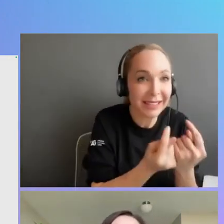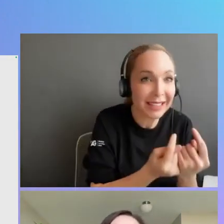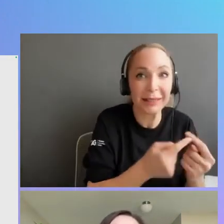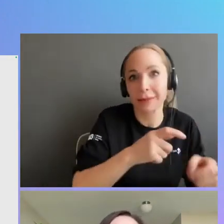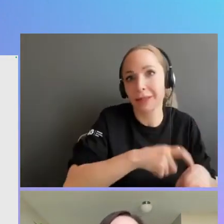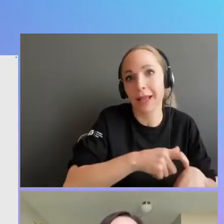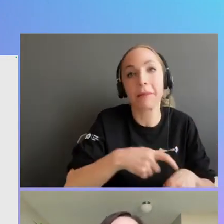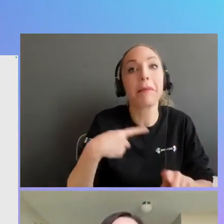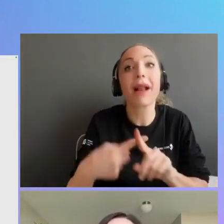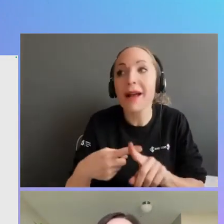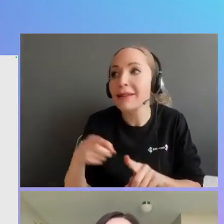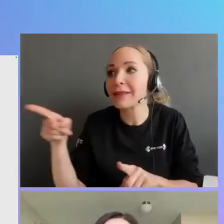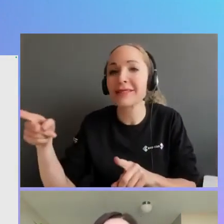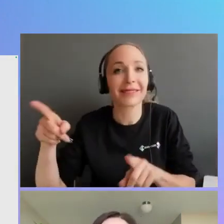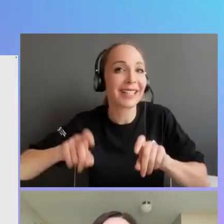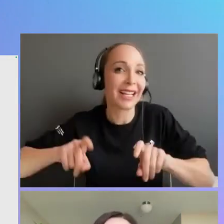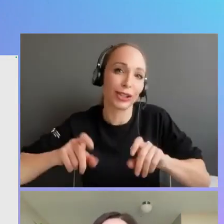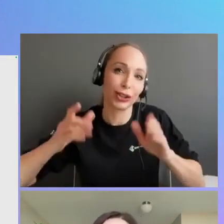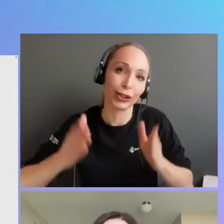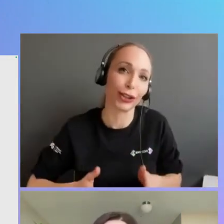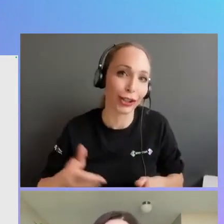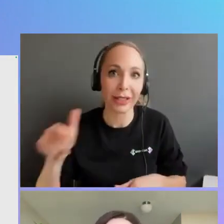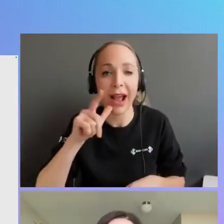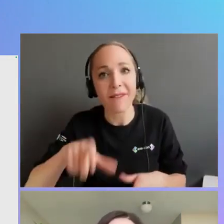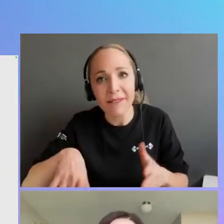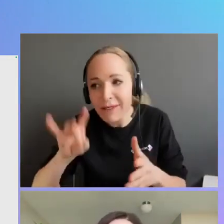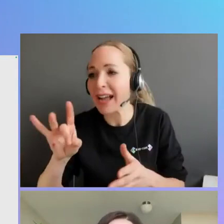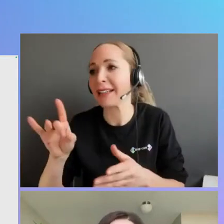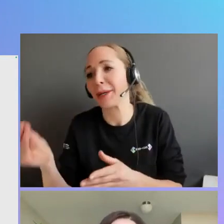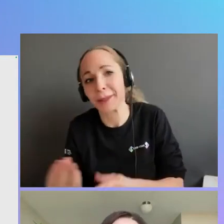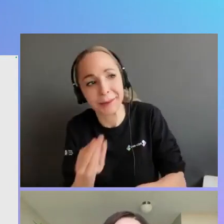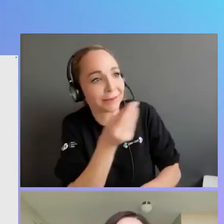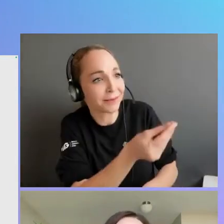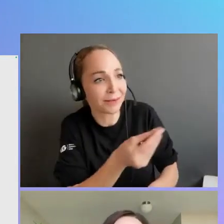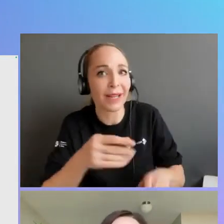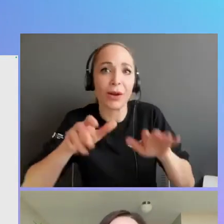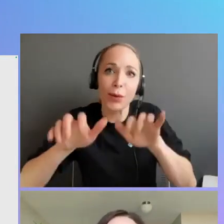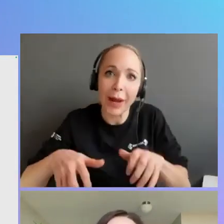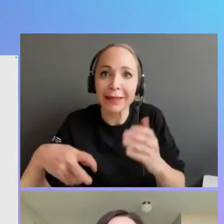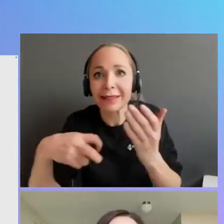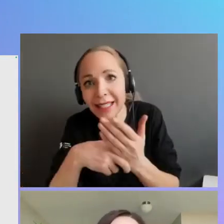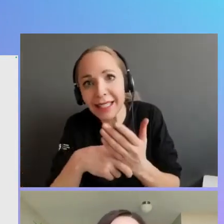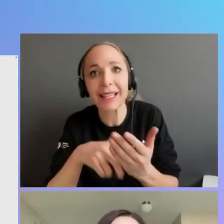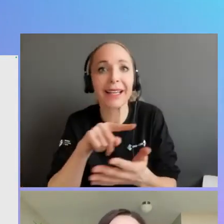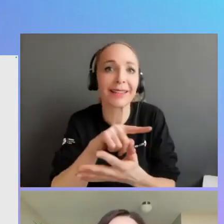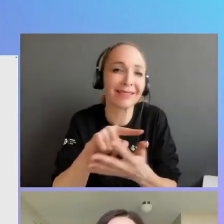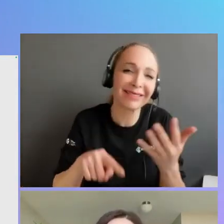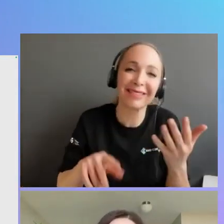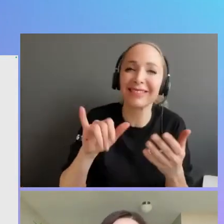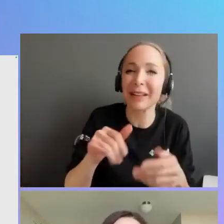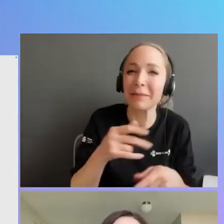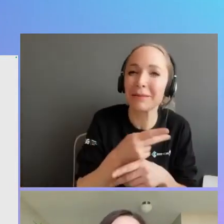you. There doesn't have to be a ticket written that a product owner prioritizes. Kind of all those things that go into that